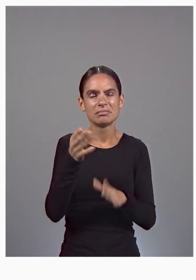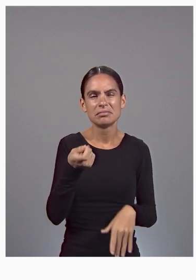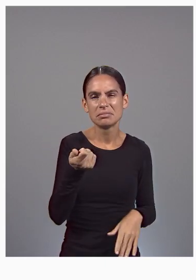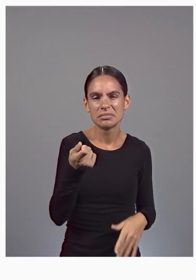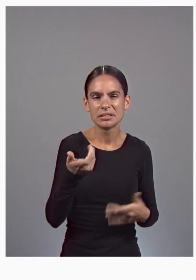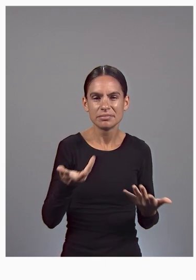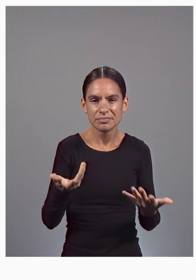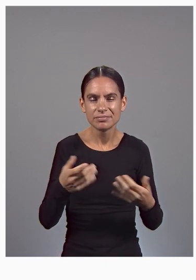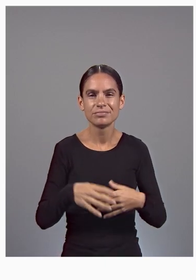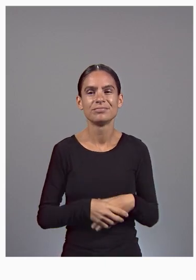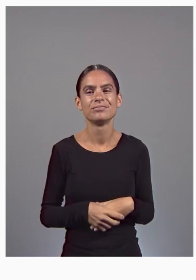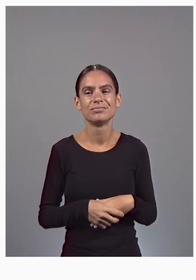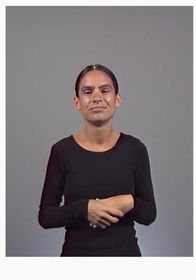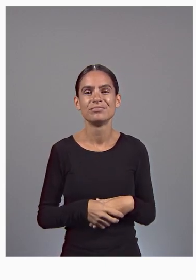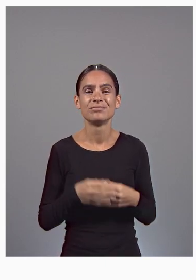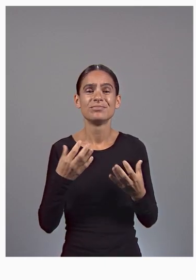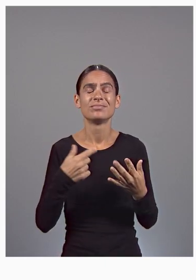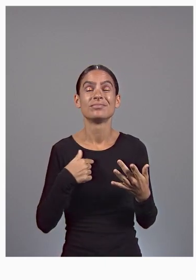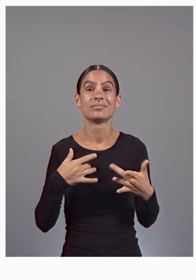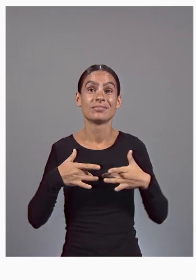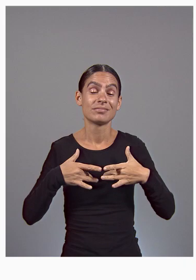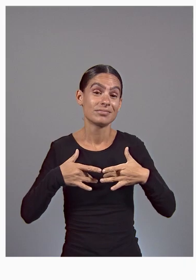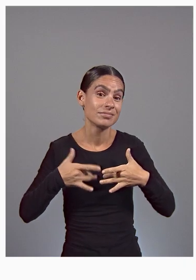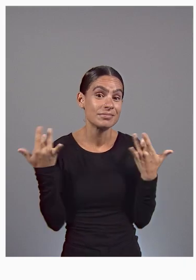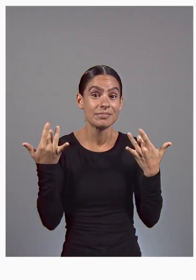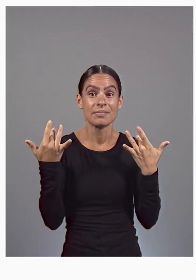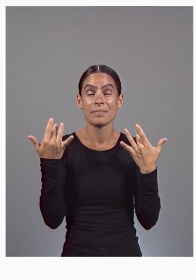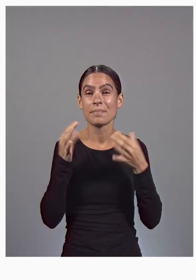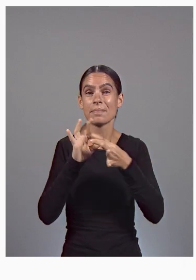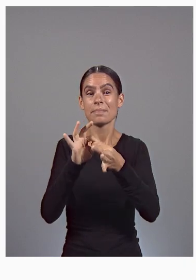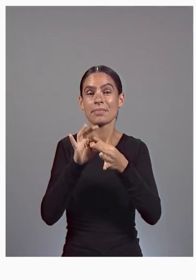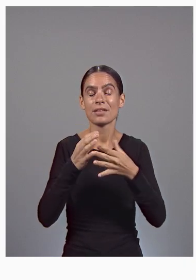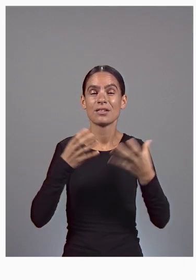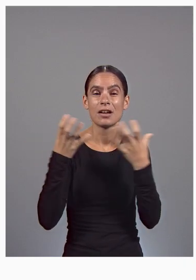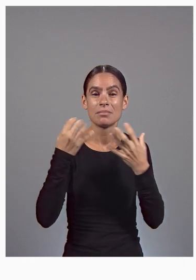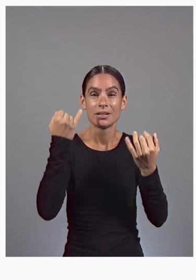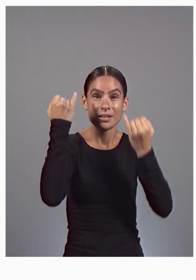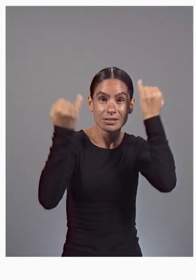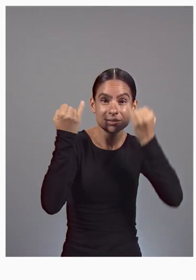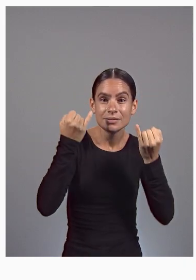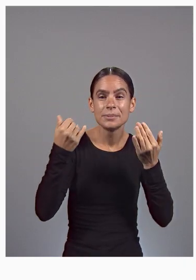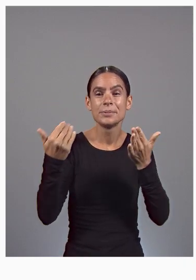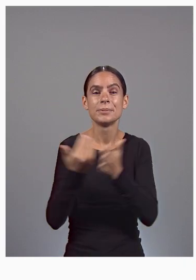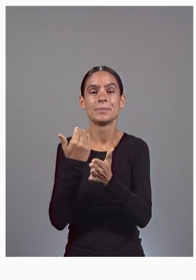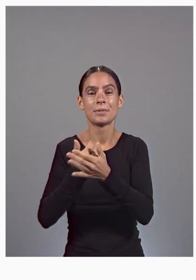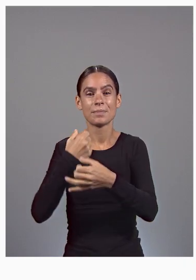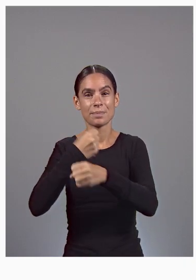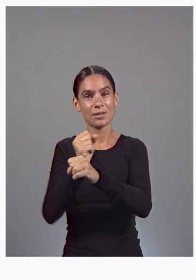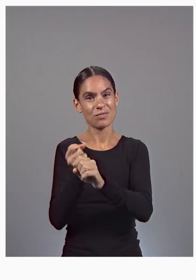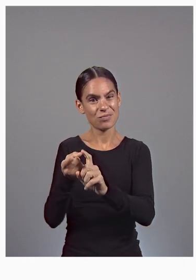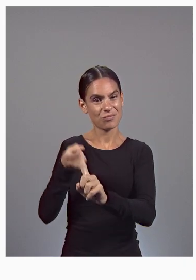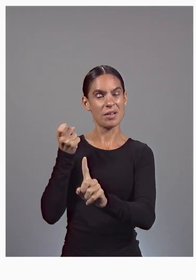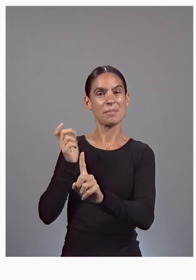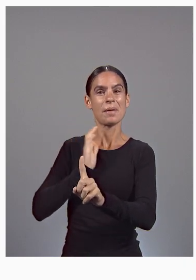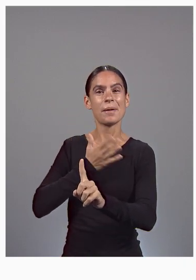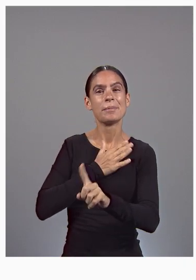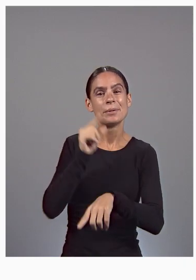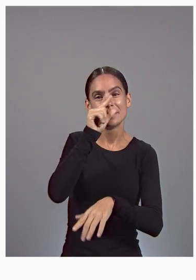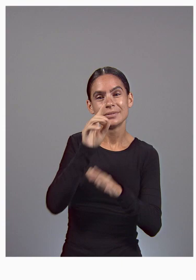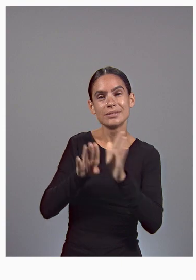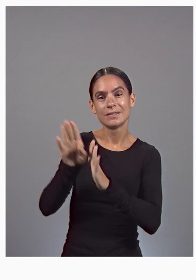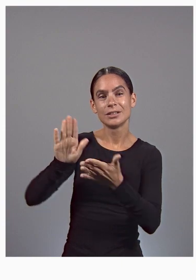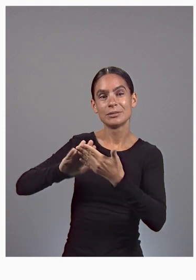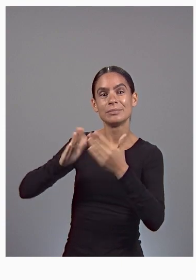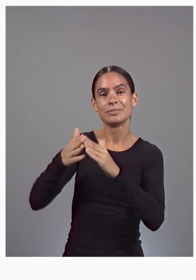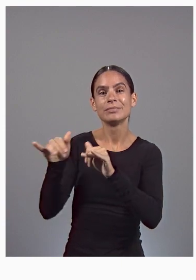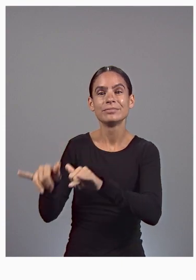get most excited about the incredible ideas and new products coming from our community, as well as the opportunity we have